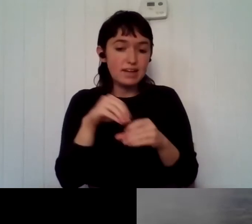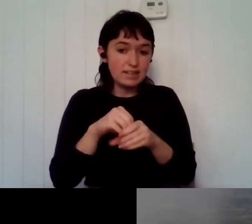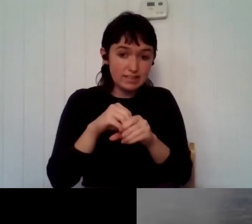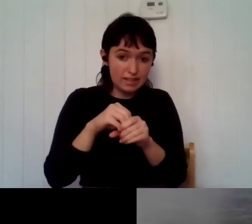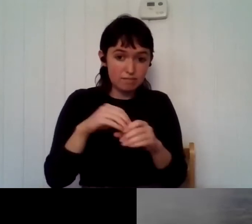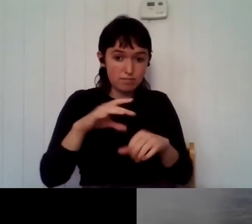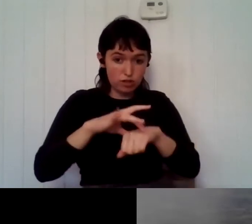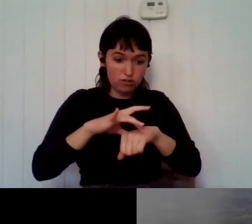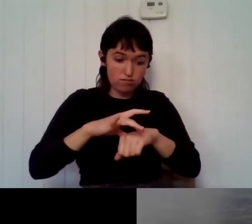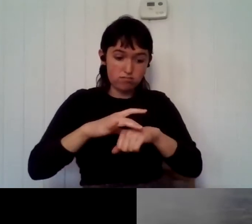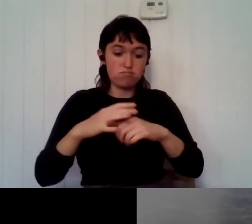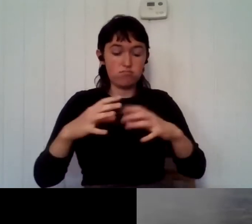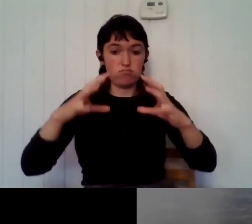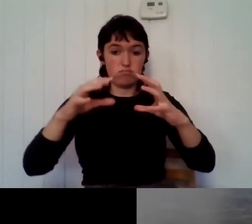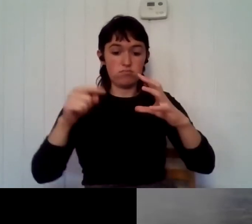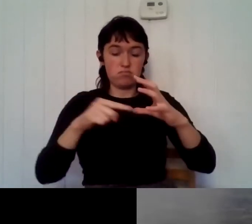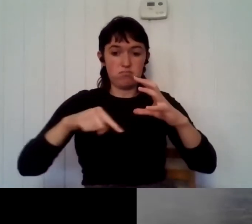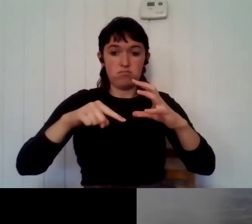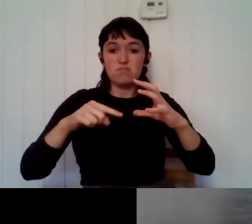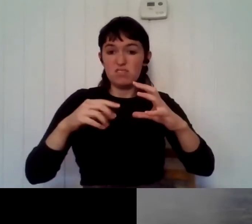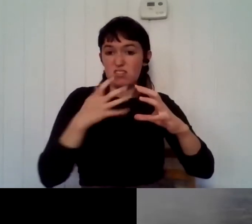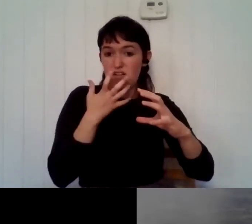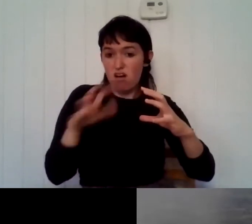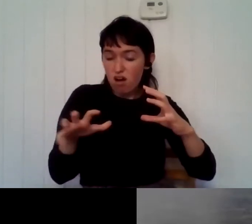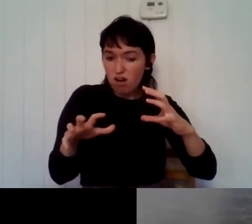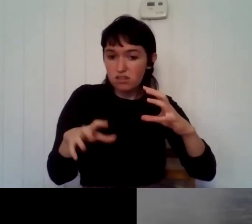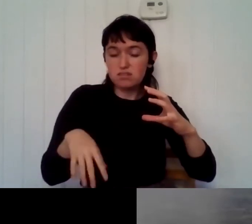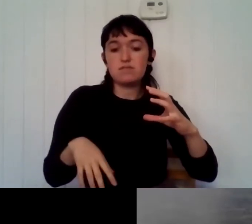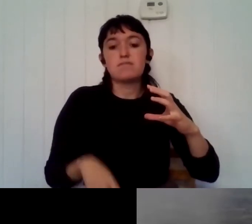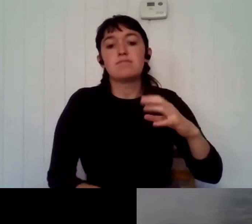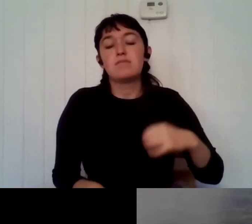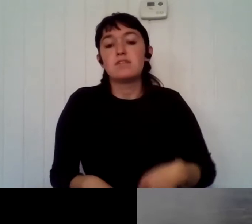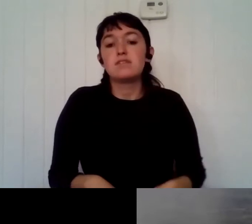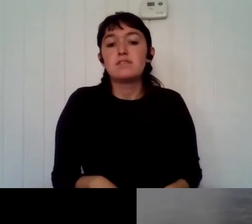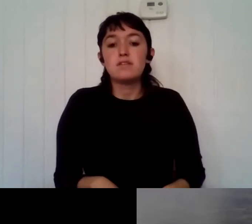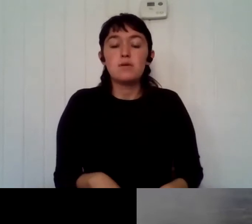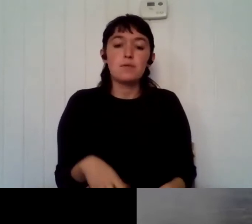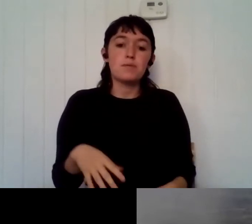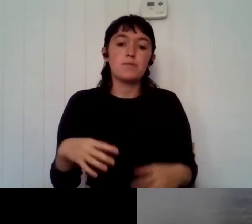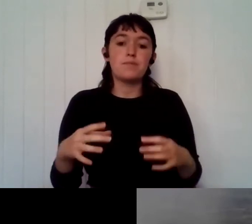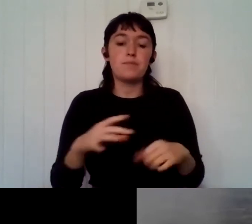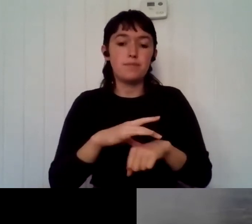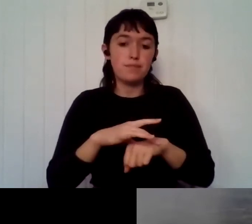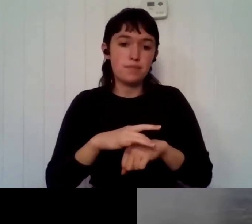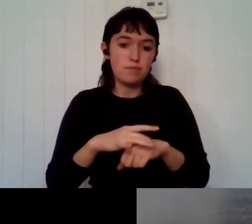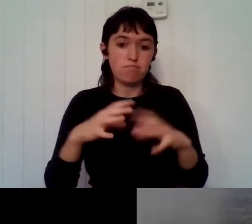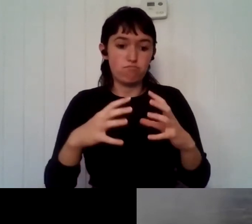hot. And this is a remnant from when our Earth was created. So the internal